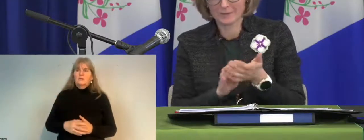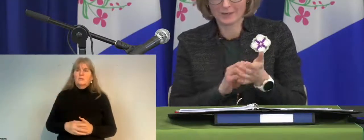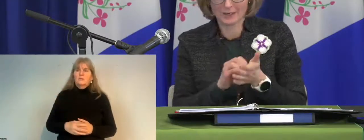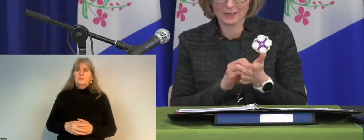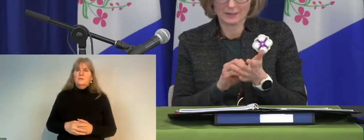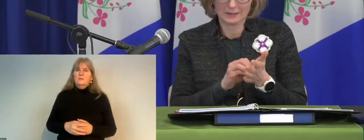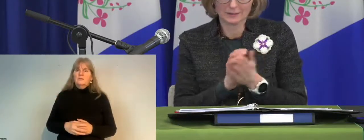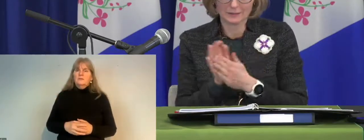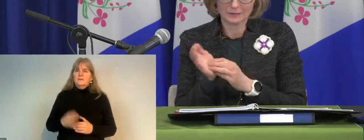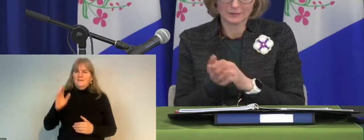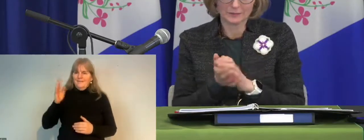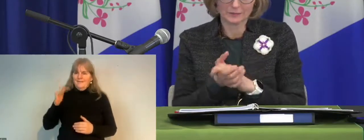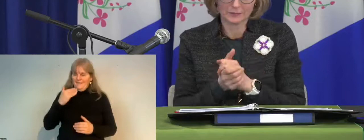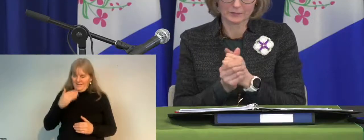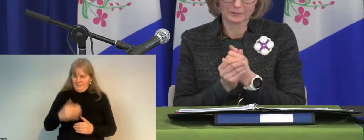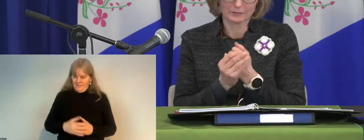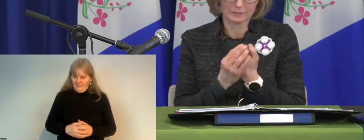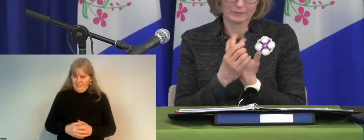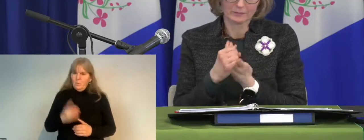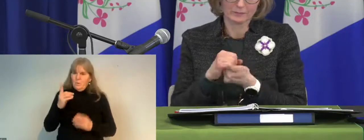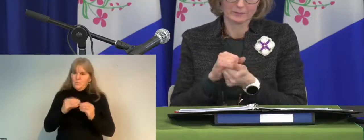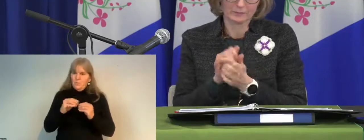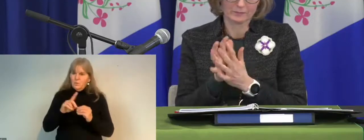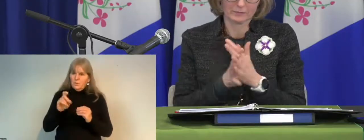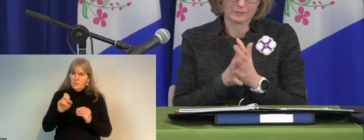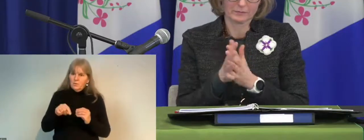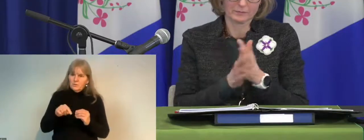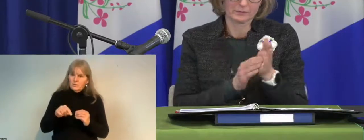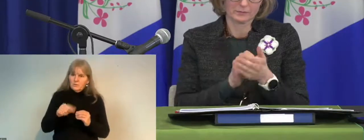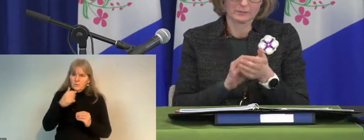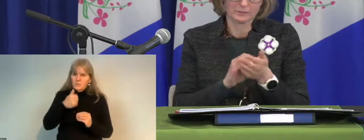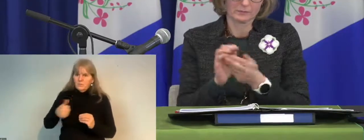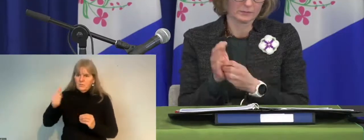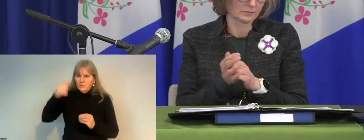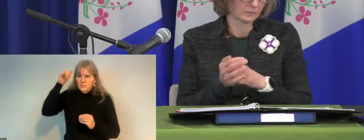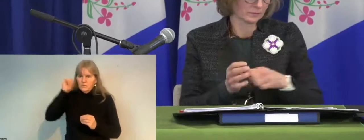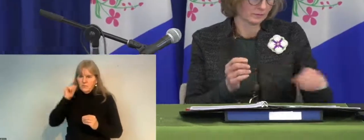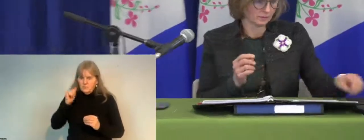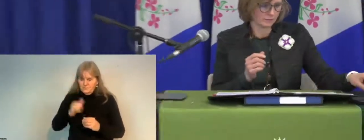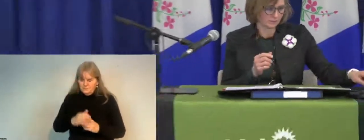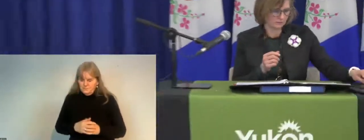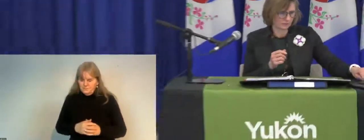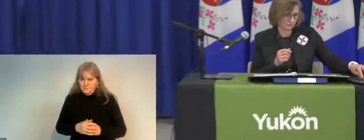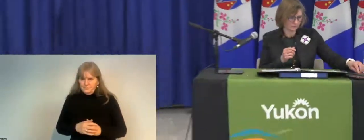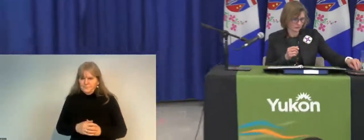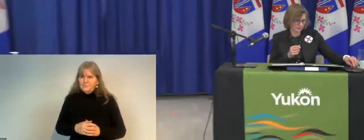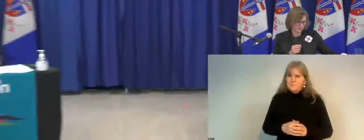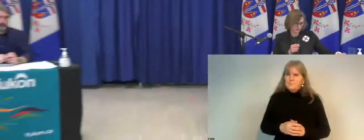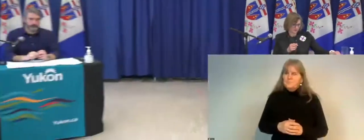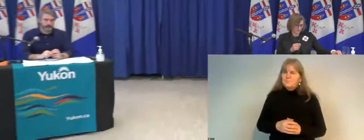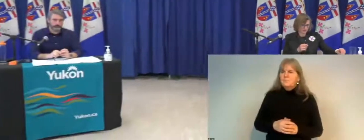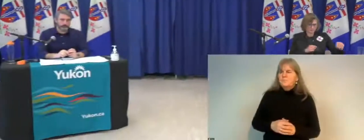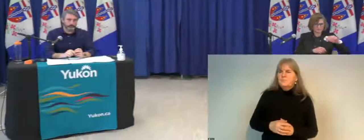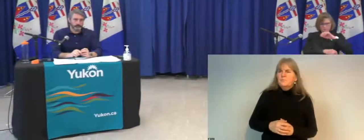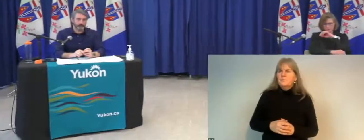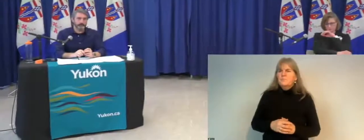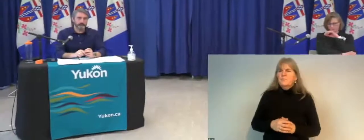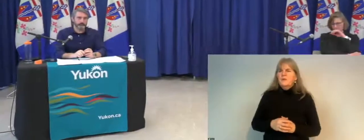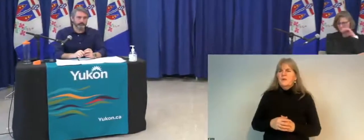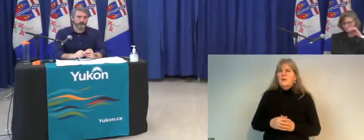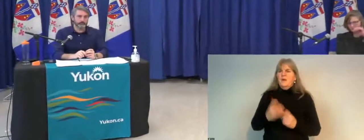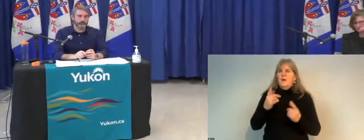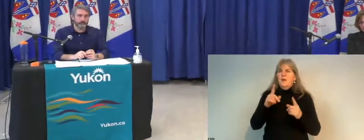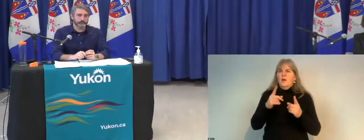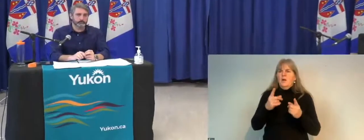Great, thank you. One more question, I think, for Premier Silver. I was wondering, the number of rapid tests that we're expecting from the